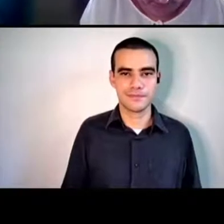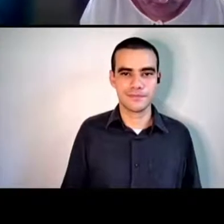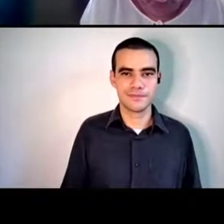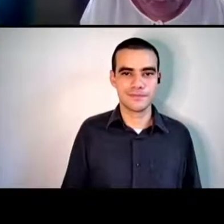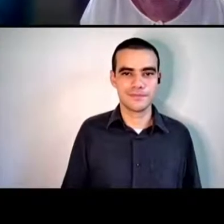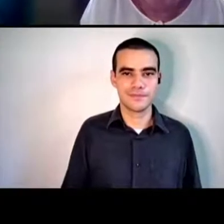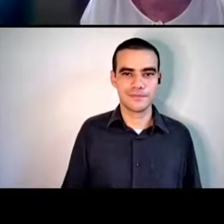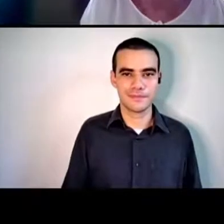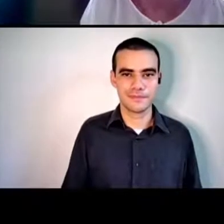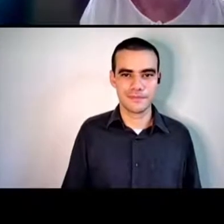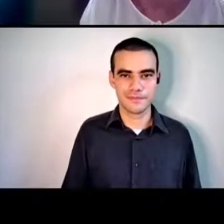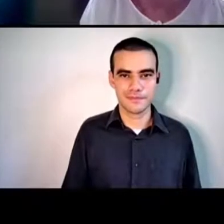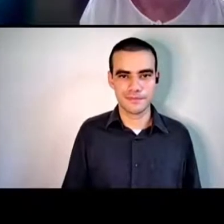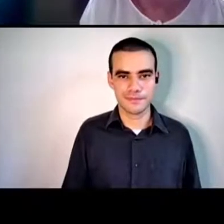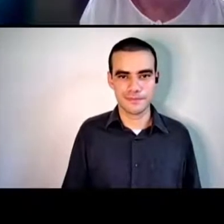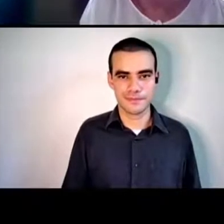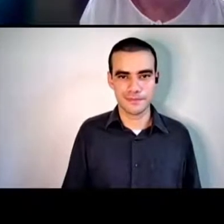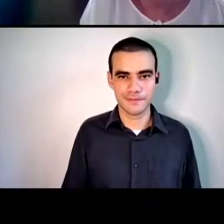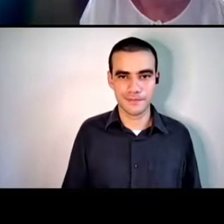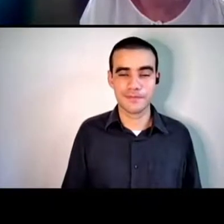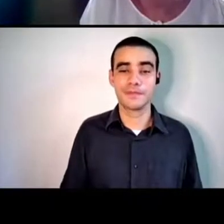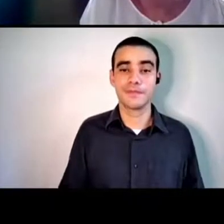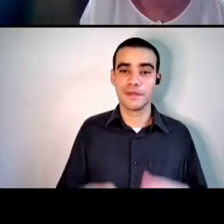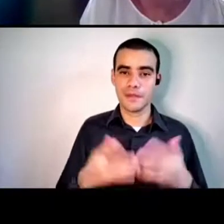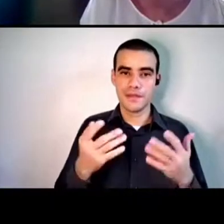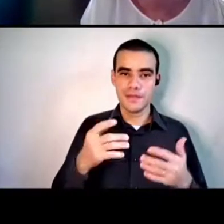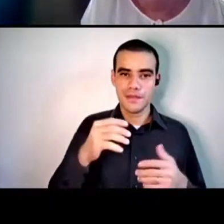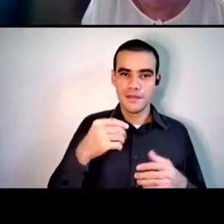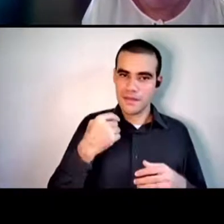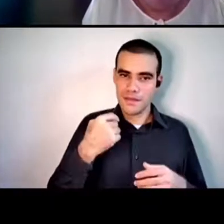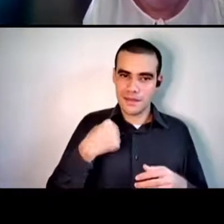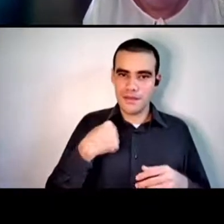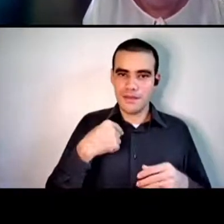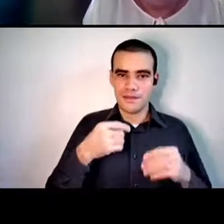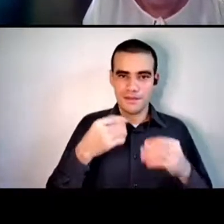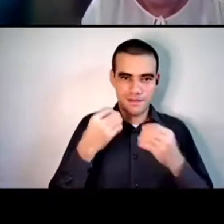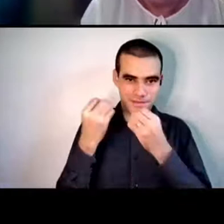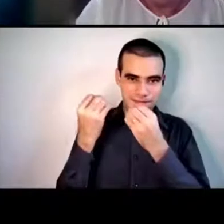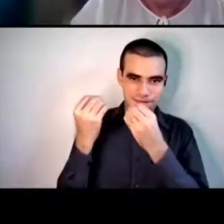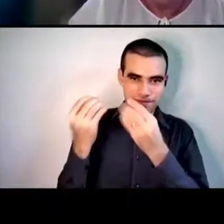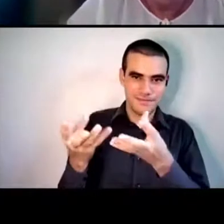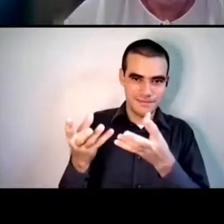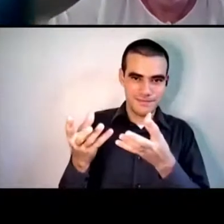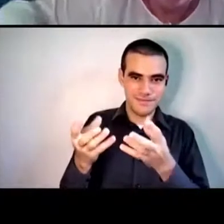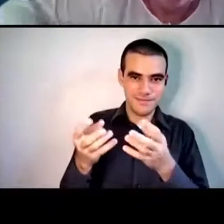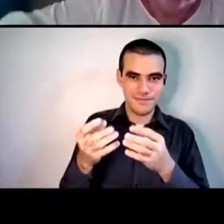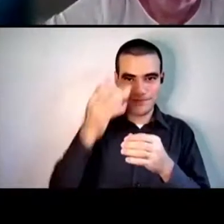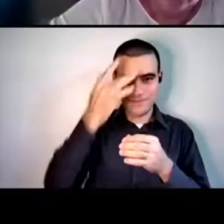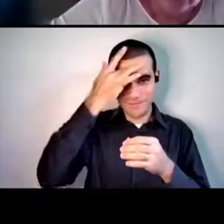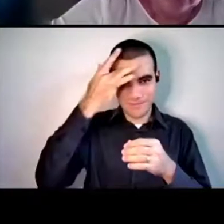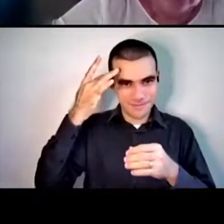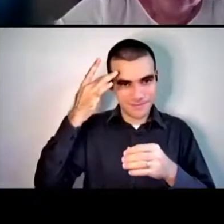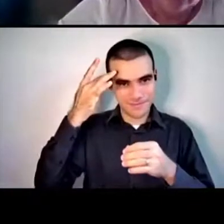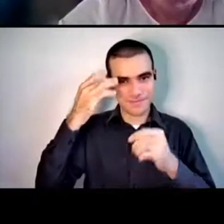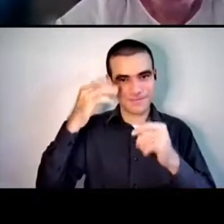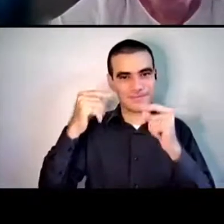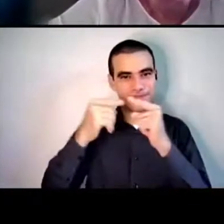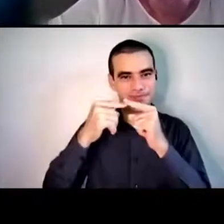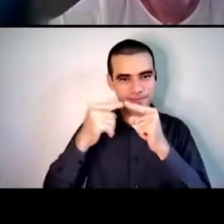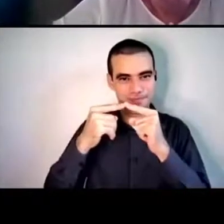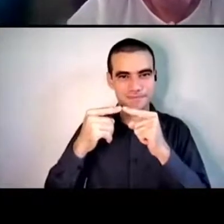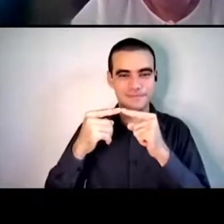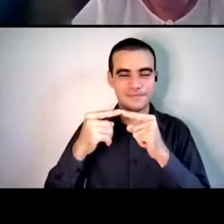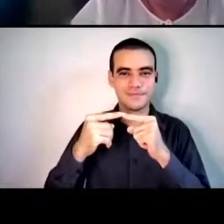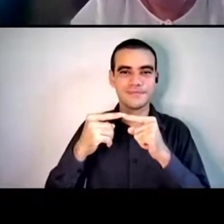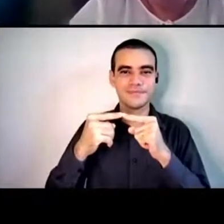Well, Luis Fernando, if you follow the same order, I'm going to pass this to the